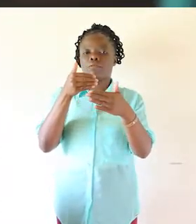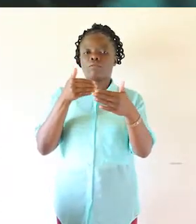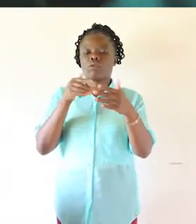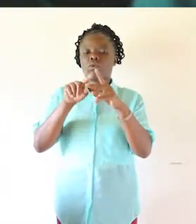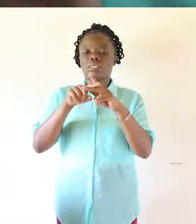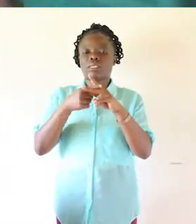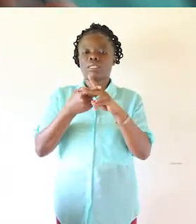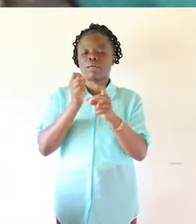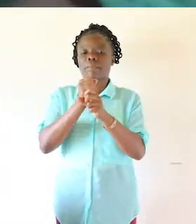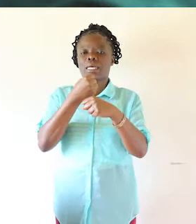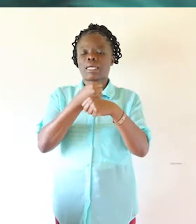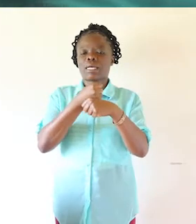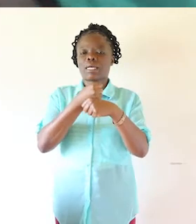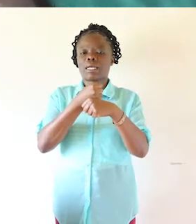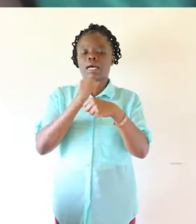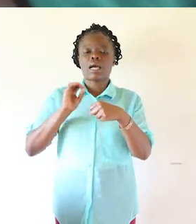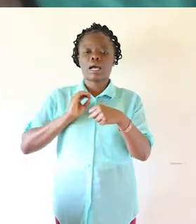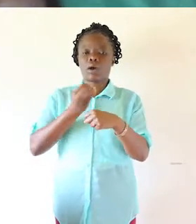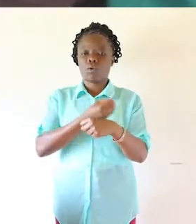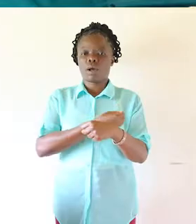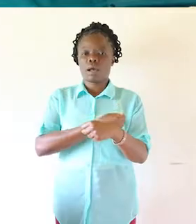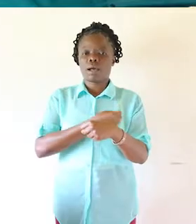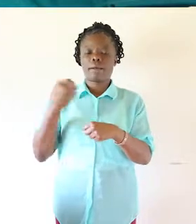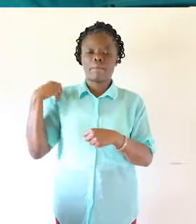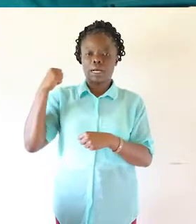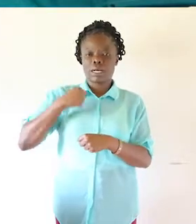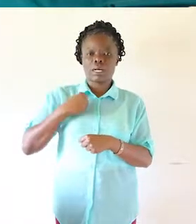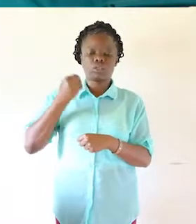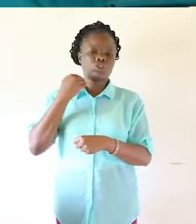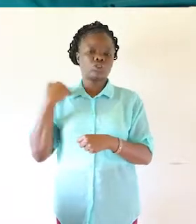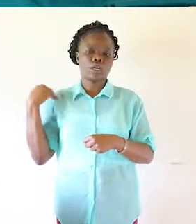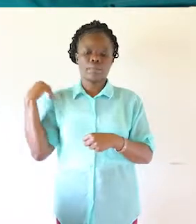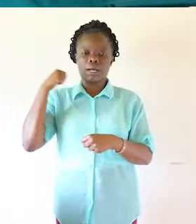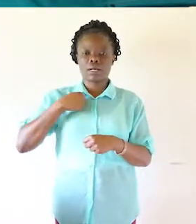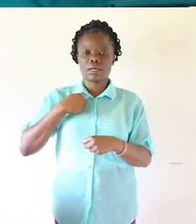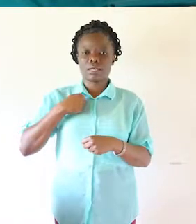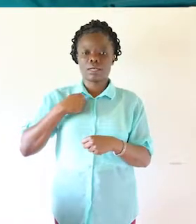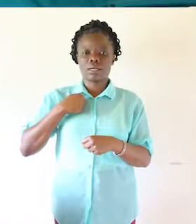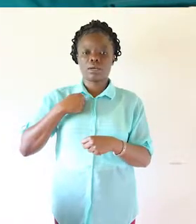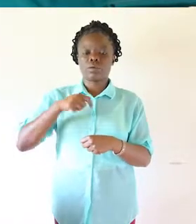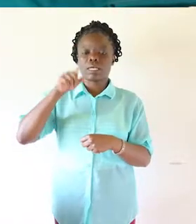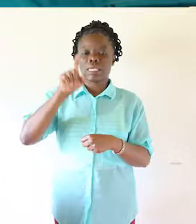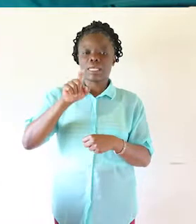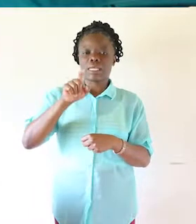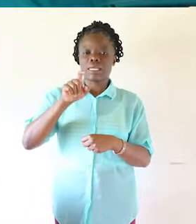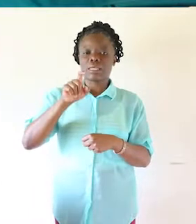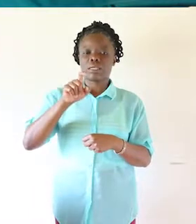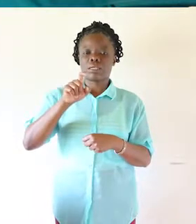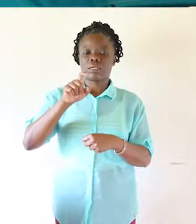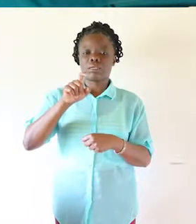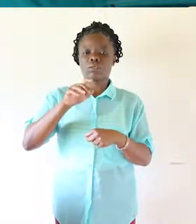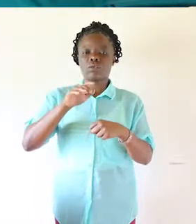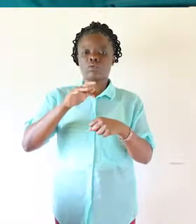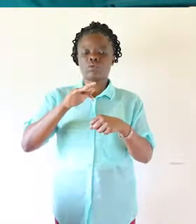we start making our bag, shoulder bag, we need to